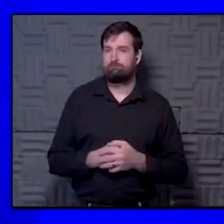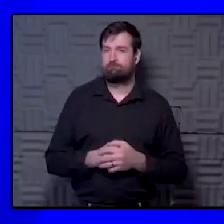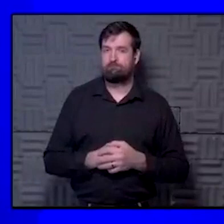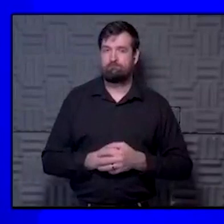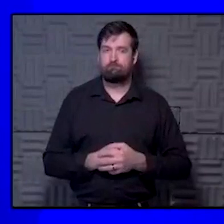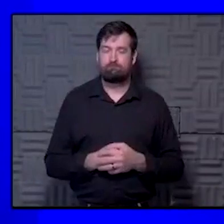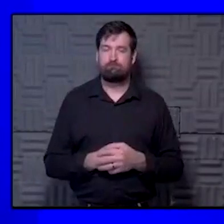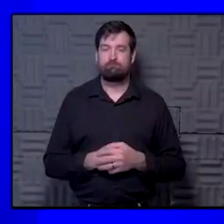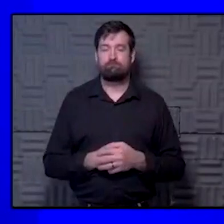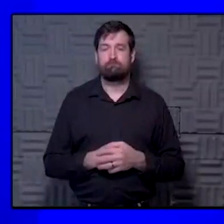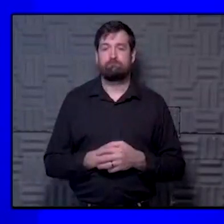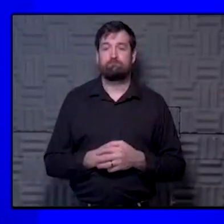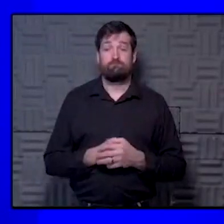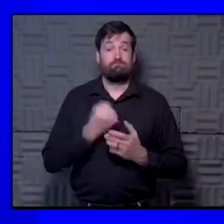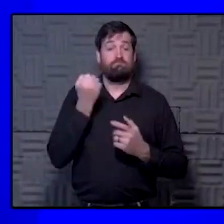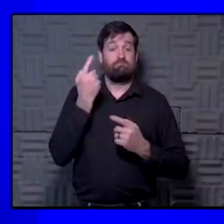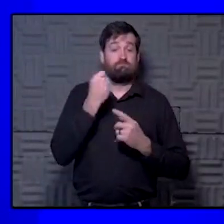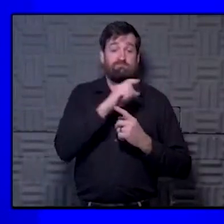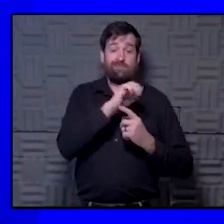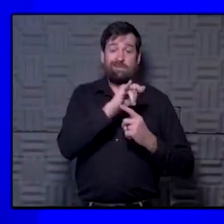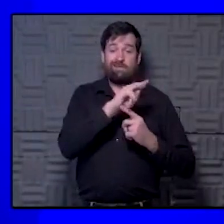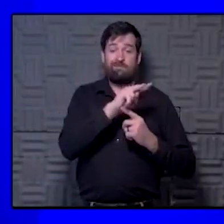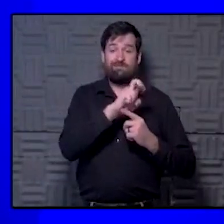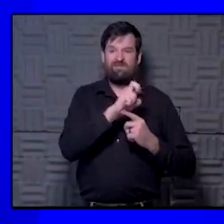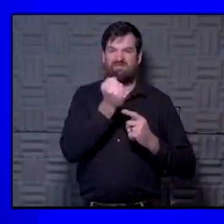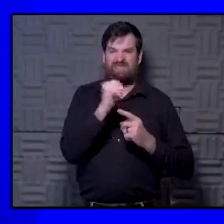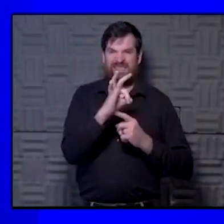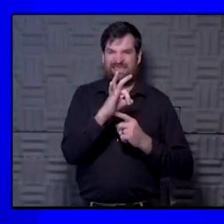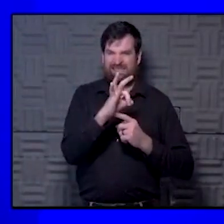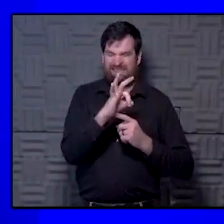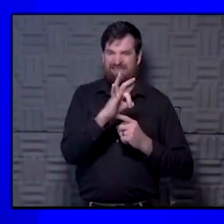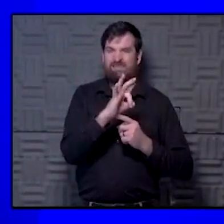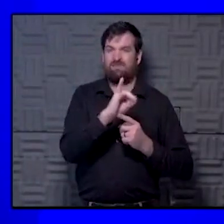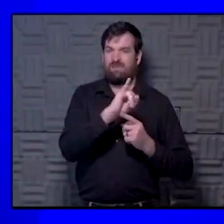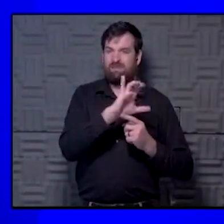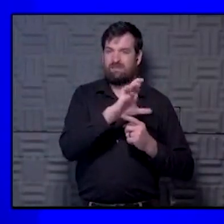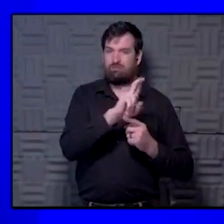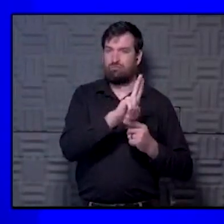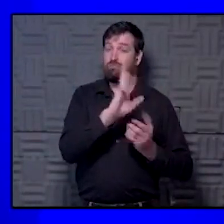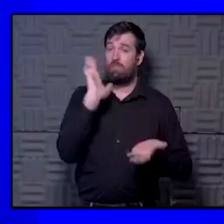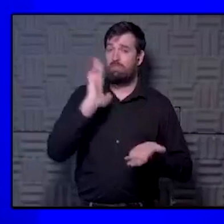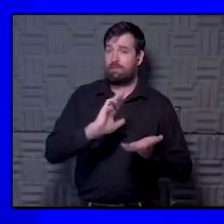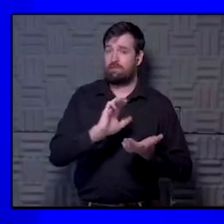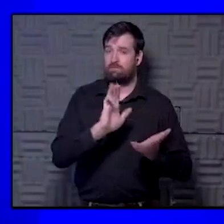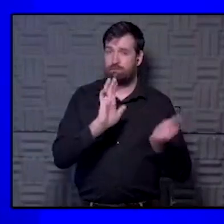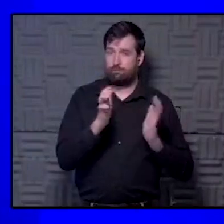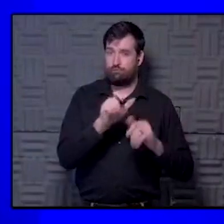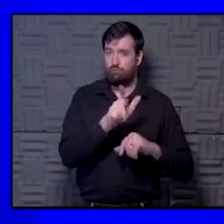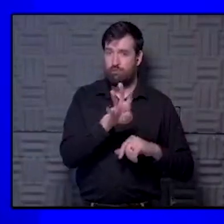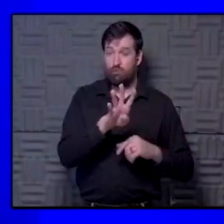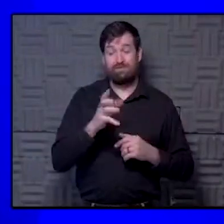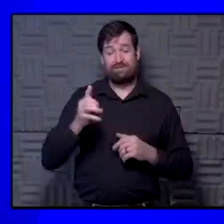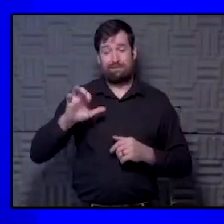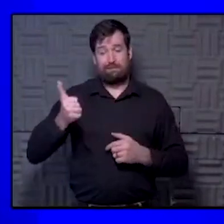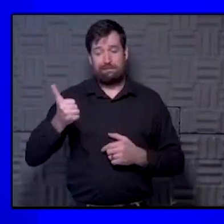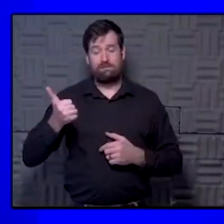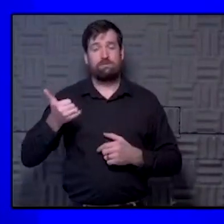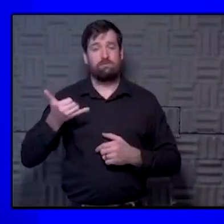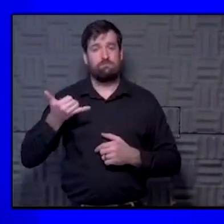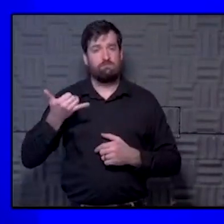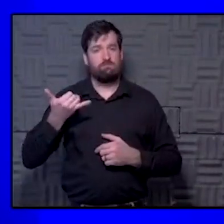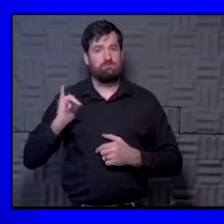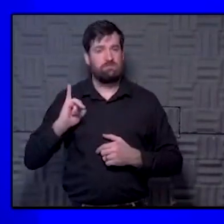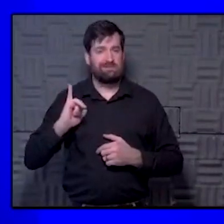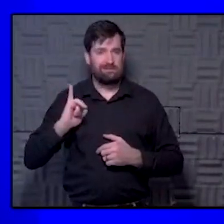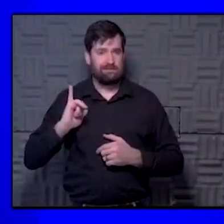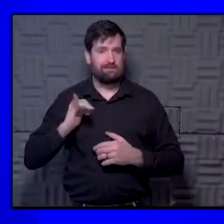moment. Of those active patients, 19 are in the ICU, and that's down a little bit too from 24. Still 10 of those patients